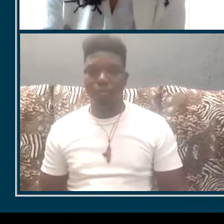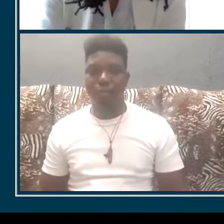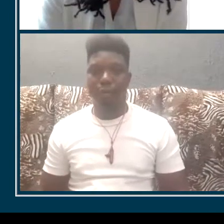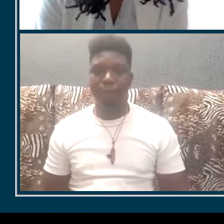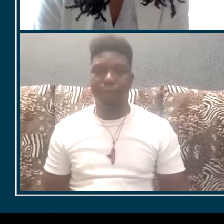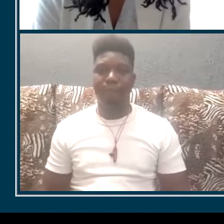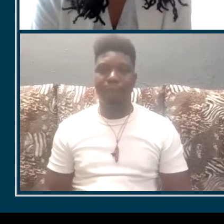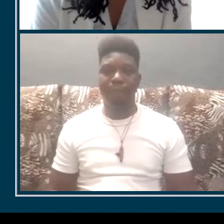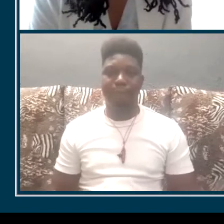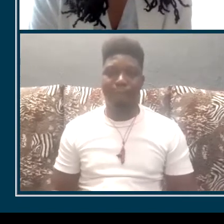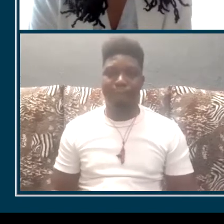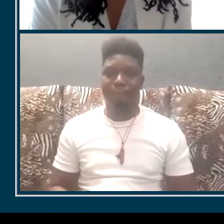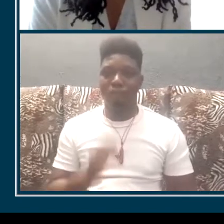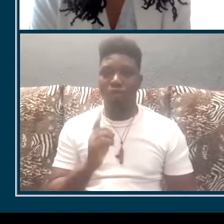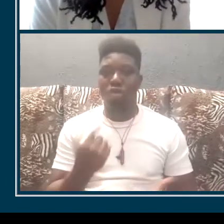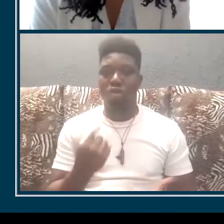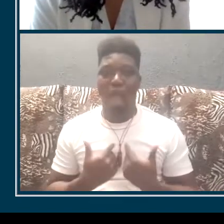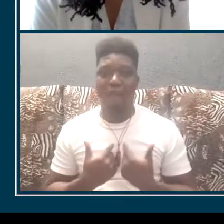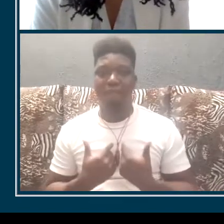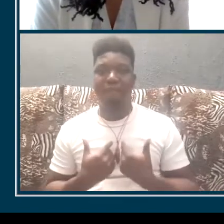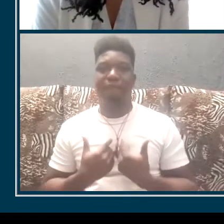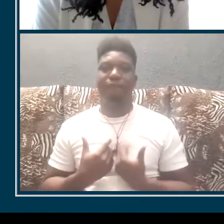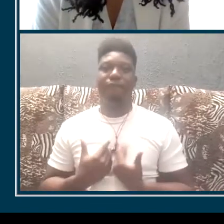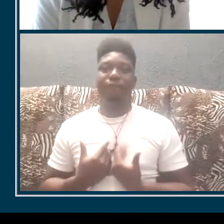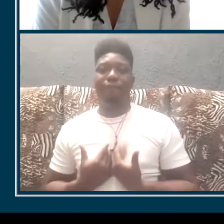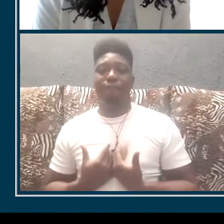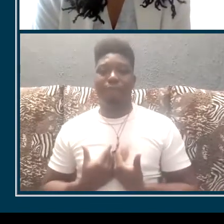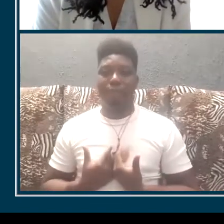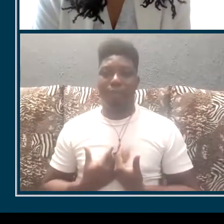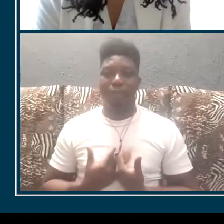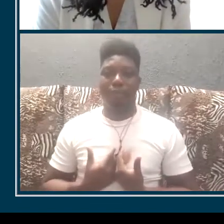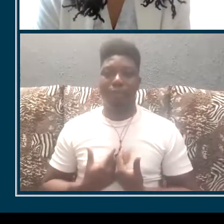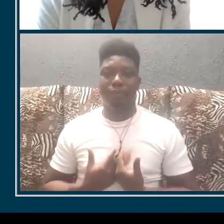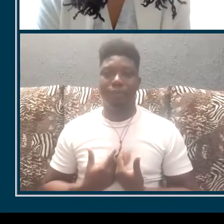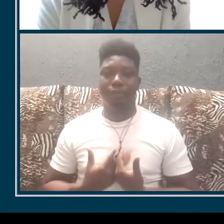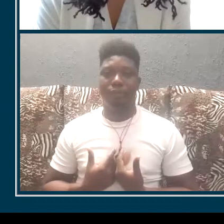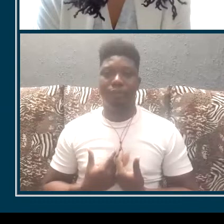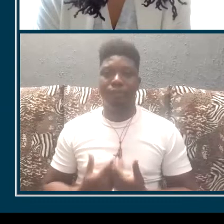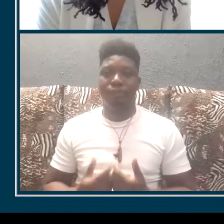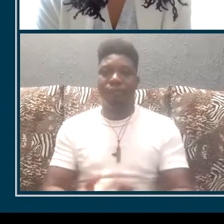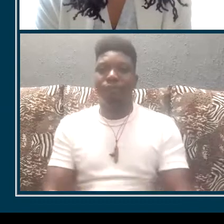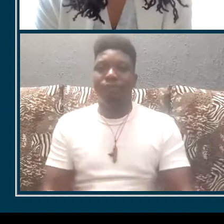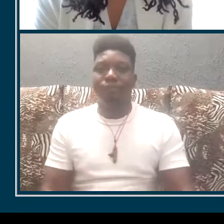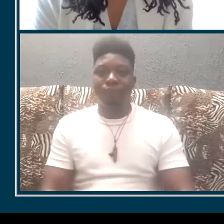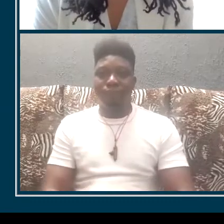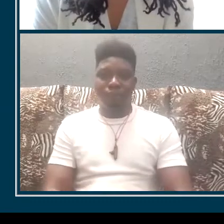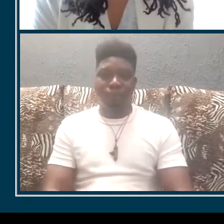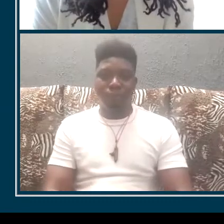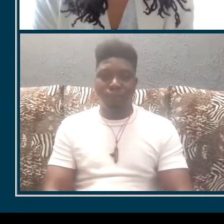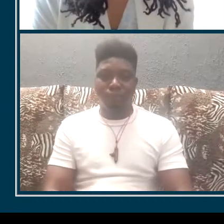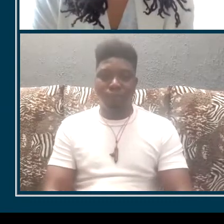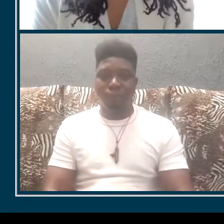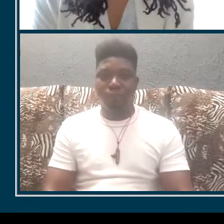had to bear? Well, You know, my case of cerebral